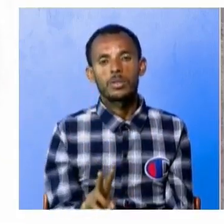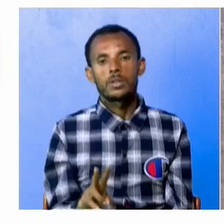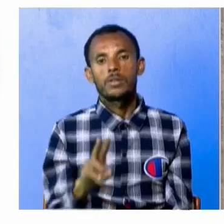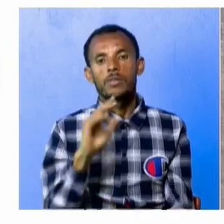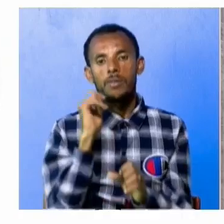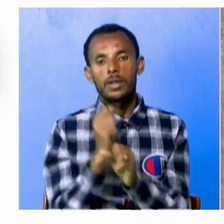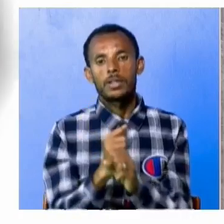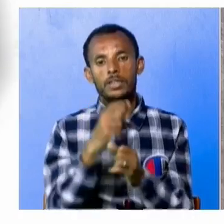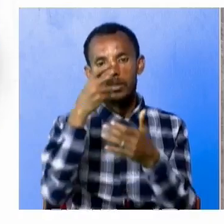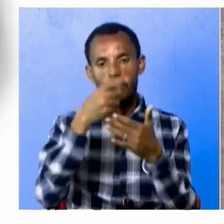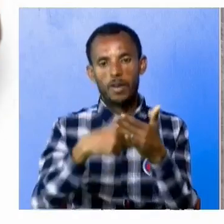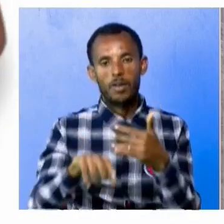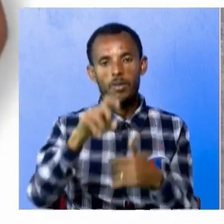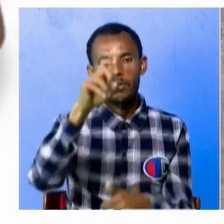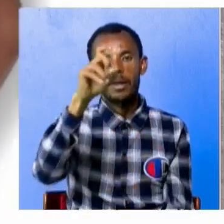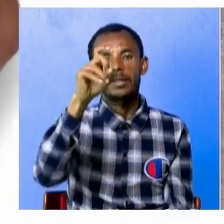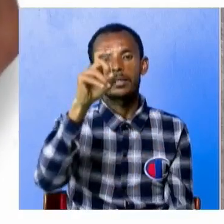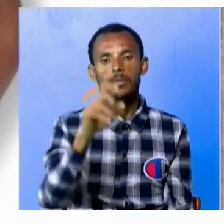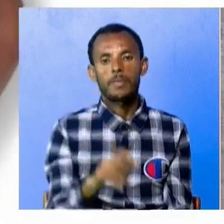the value of x.